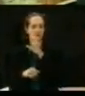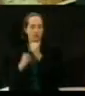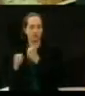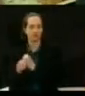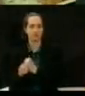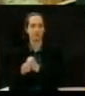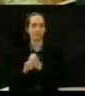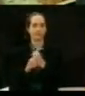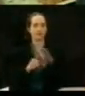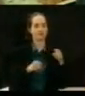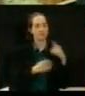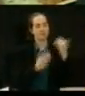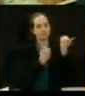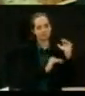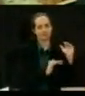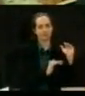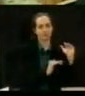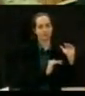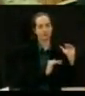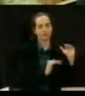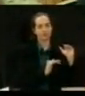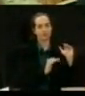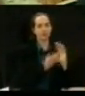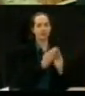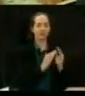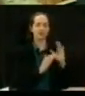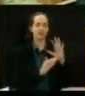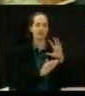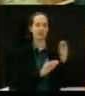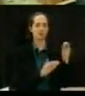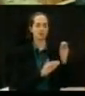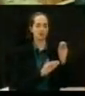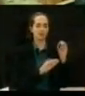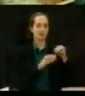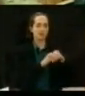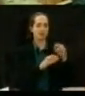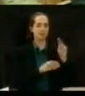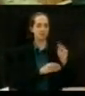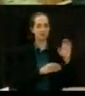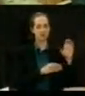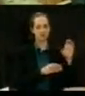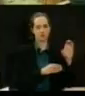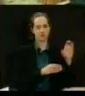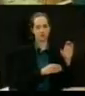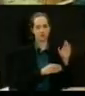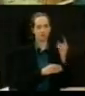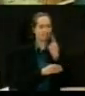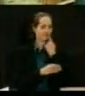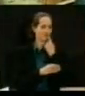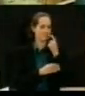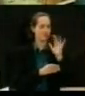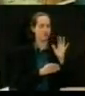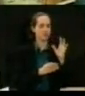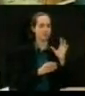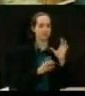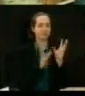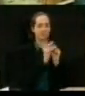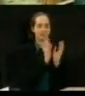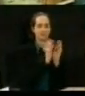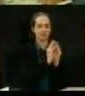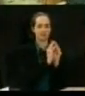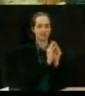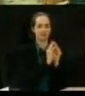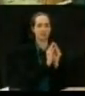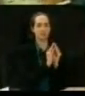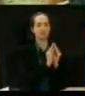North Carolina that just recently at their county commission meeting, and I'll have that paper when we go to a public meeting, but it says,